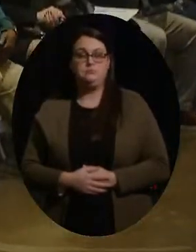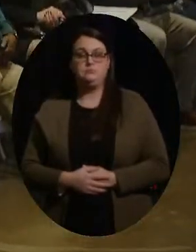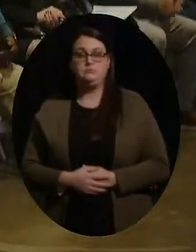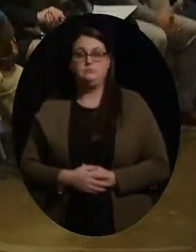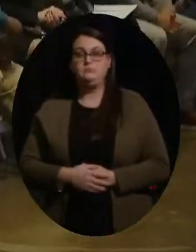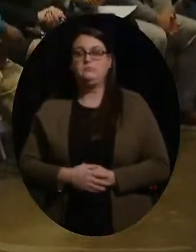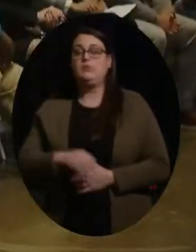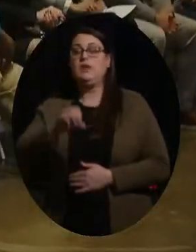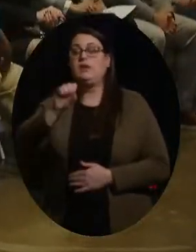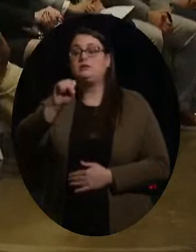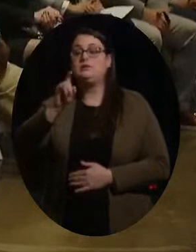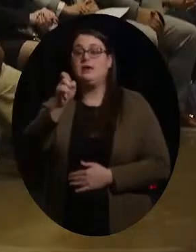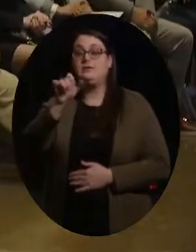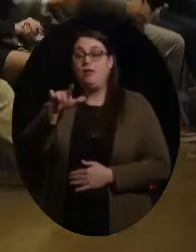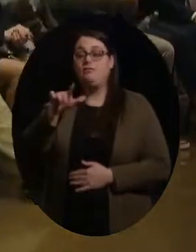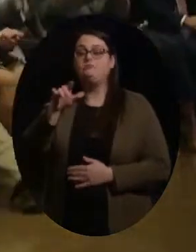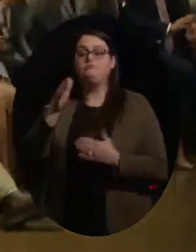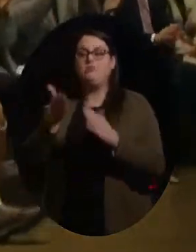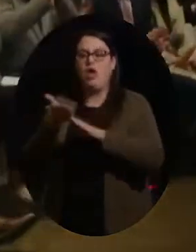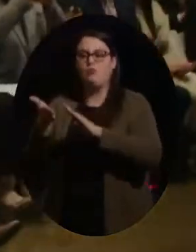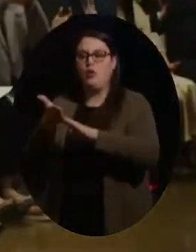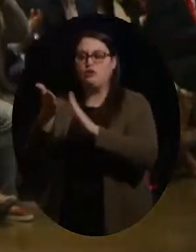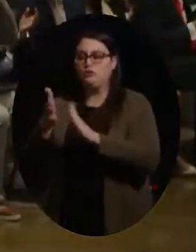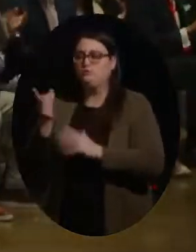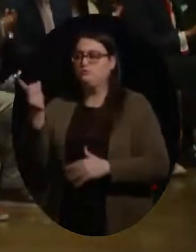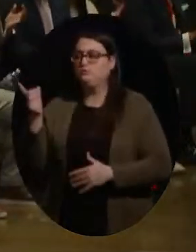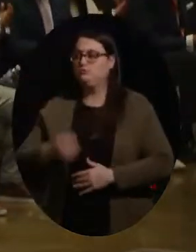Bob Stidell for Operations.